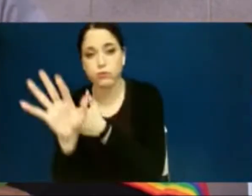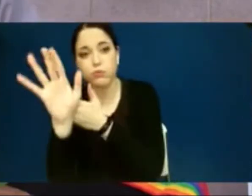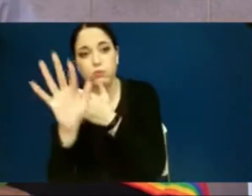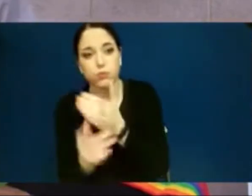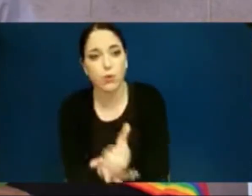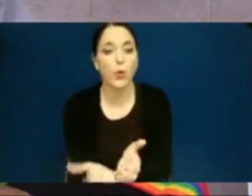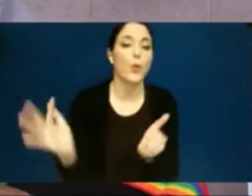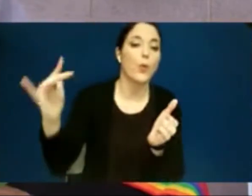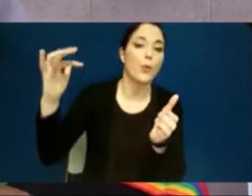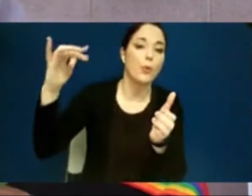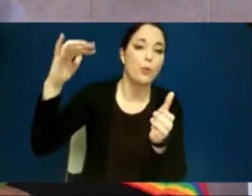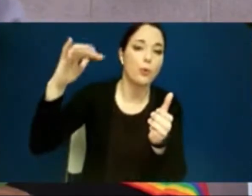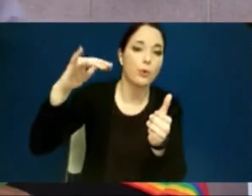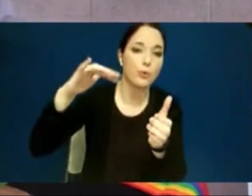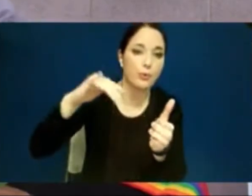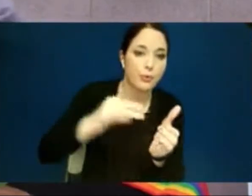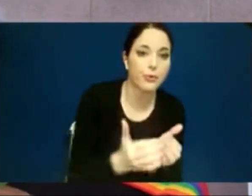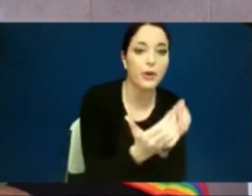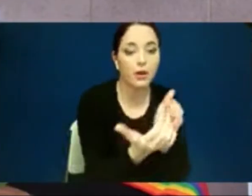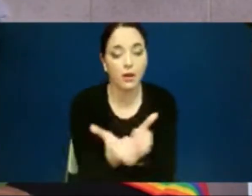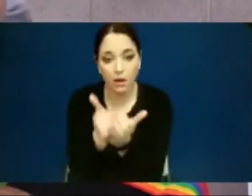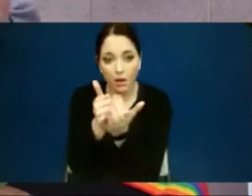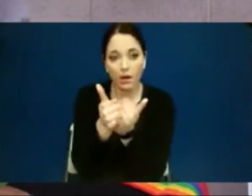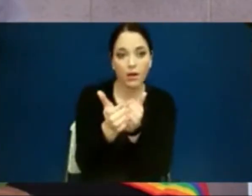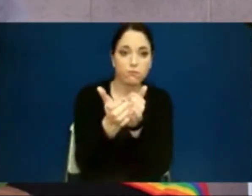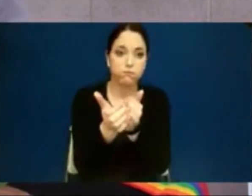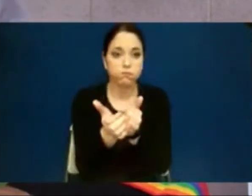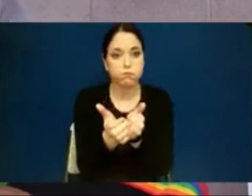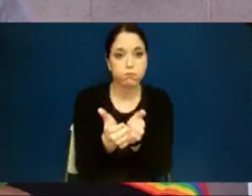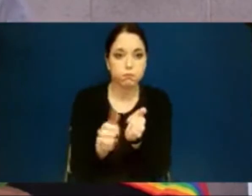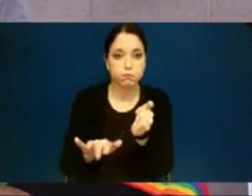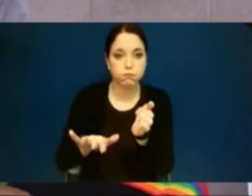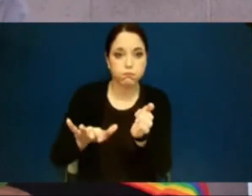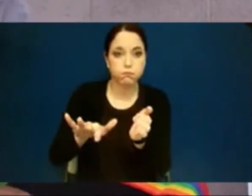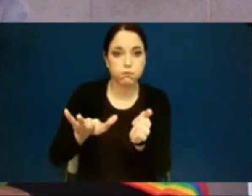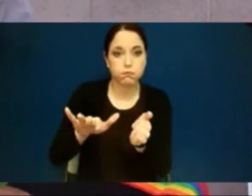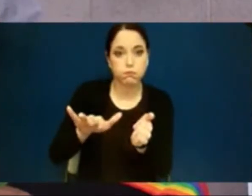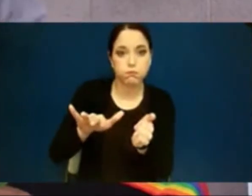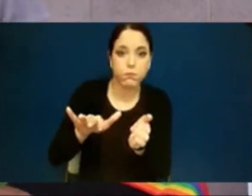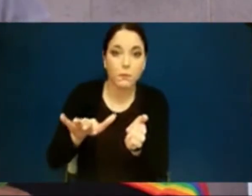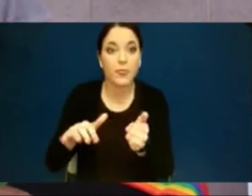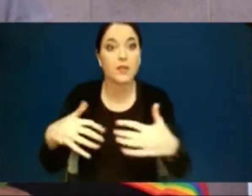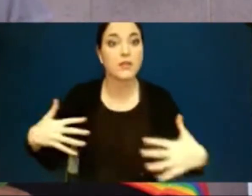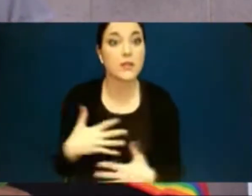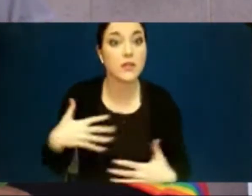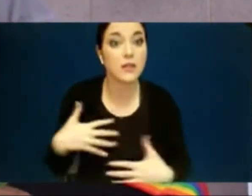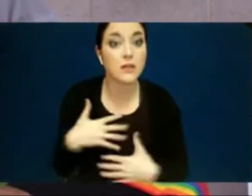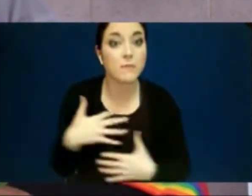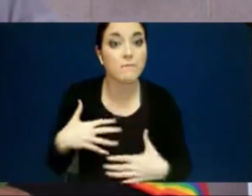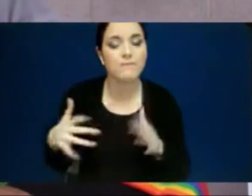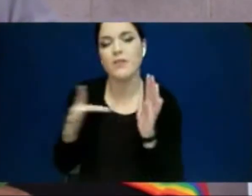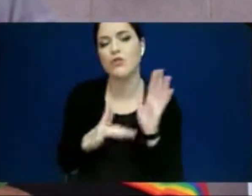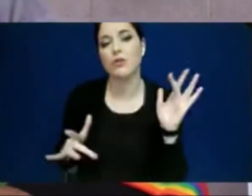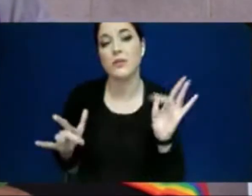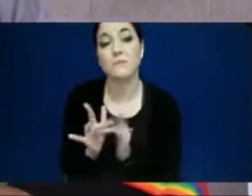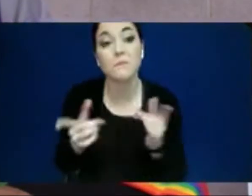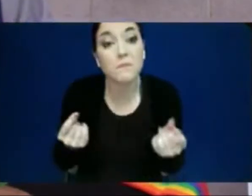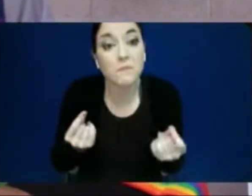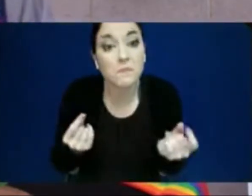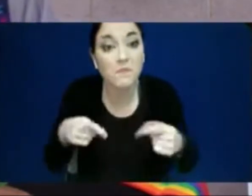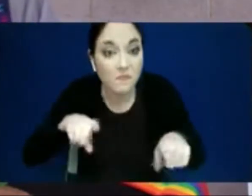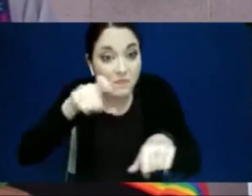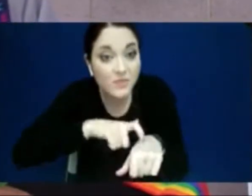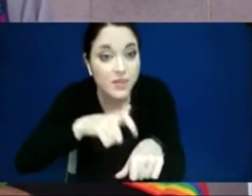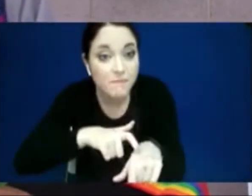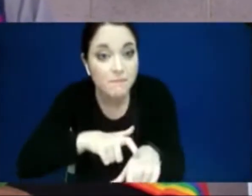threatening to sink. They are scared to death. Where is Jesus? Calmly